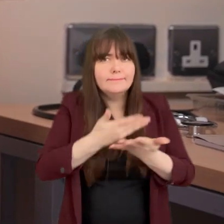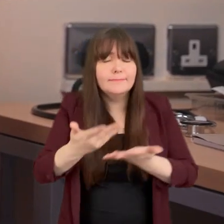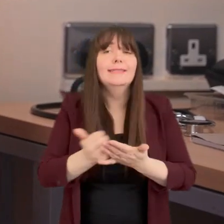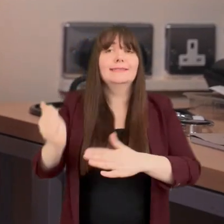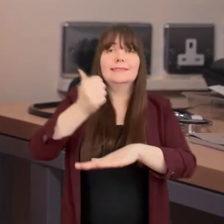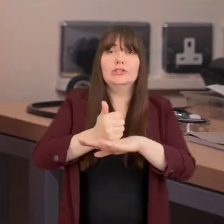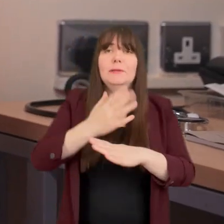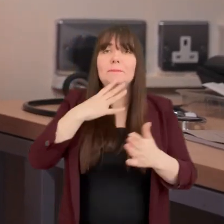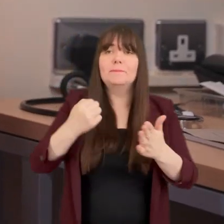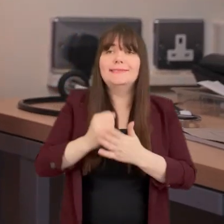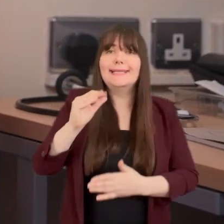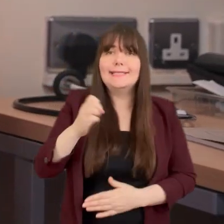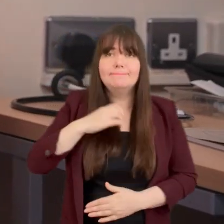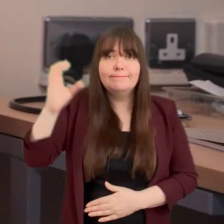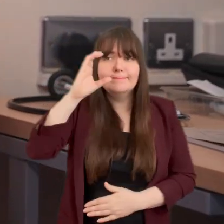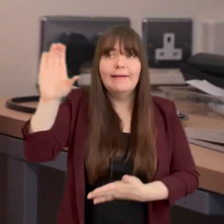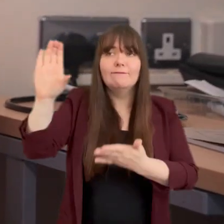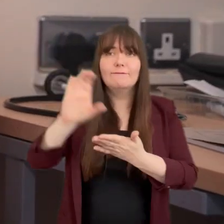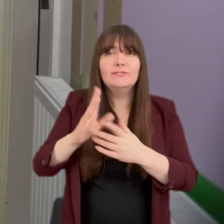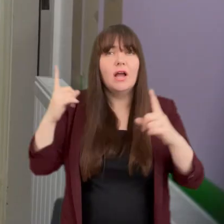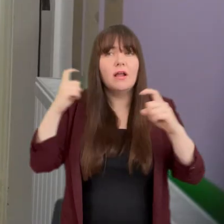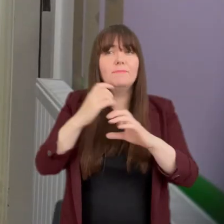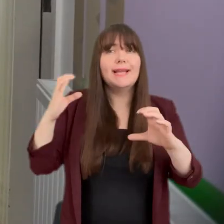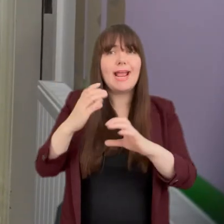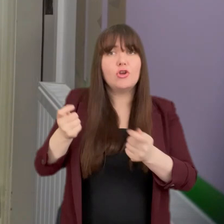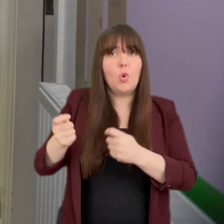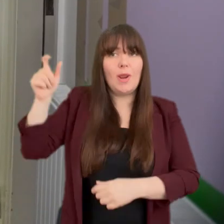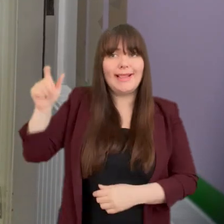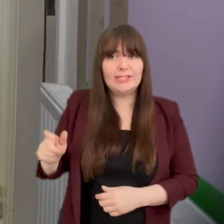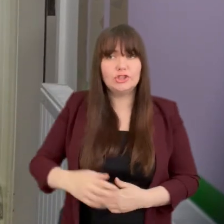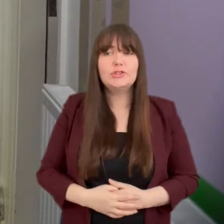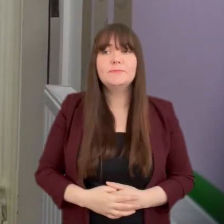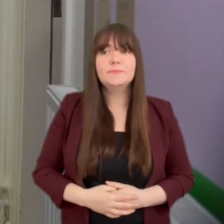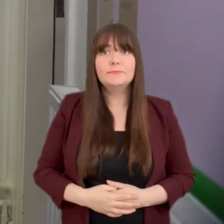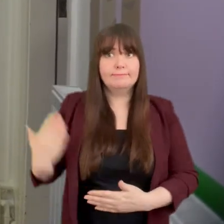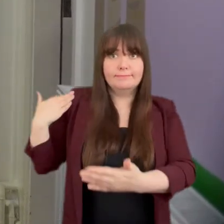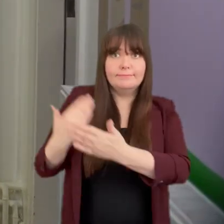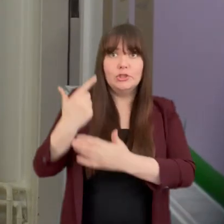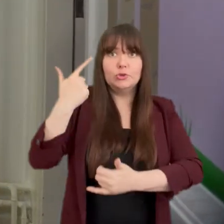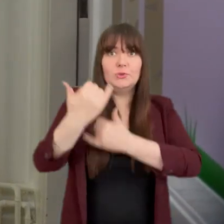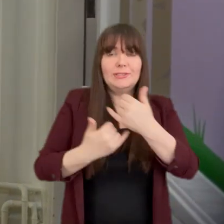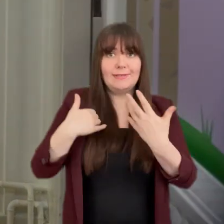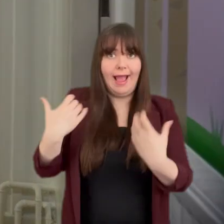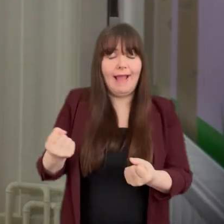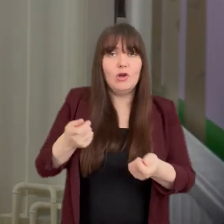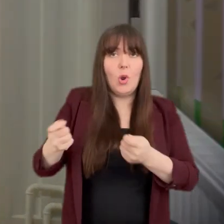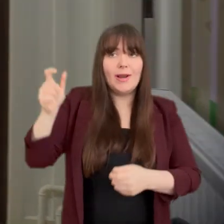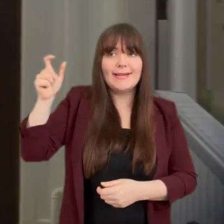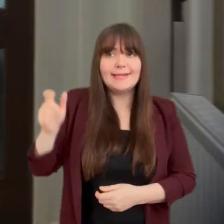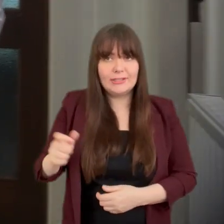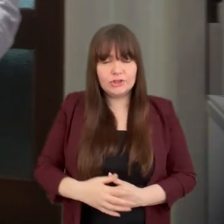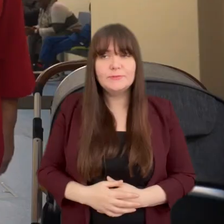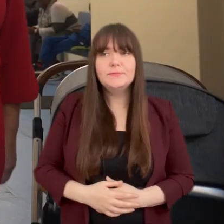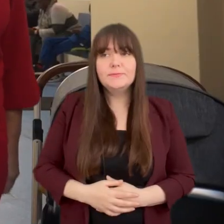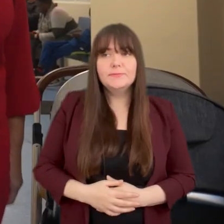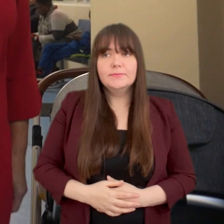put together a business case to try and get funding for a complex care coordinator. Our complex care coordinator